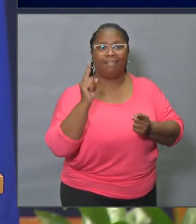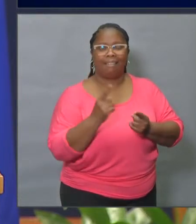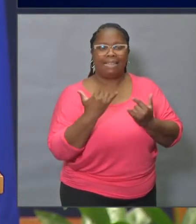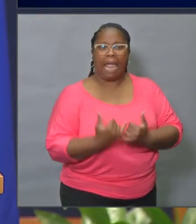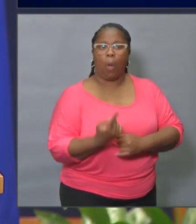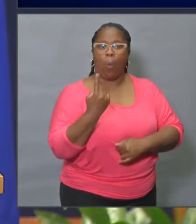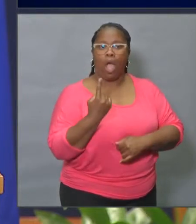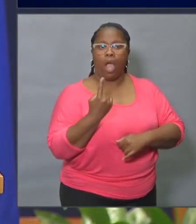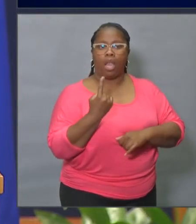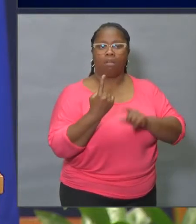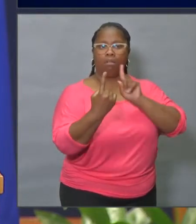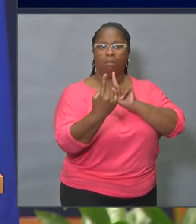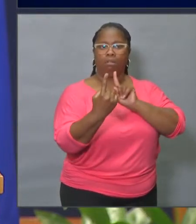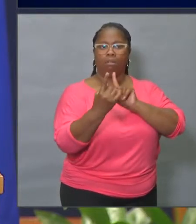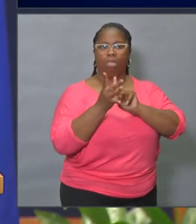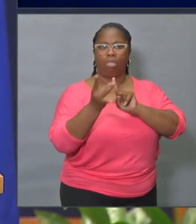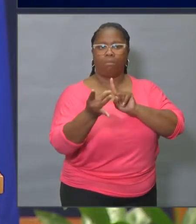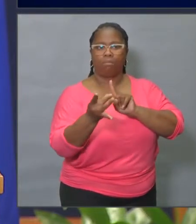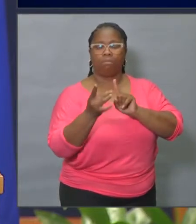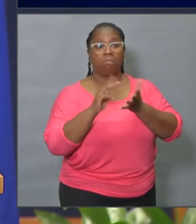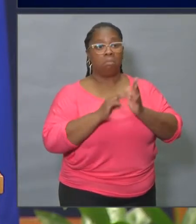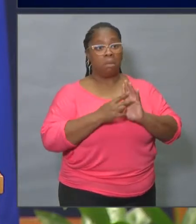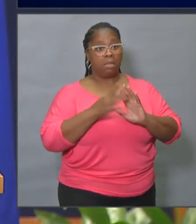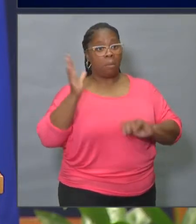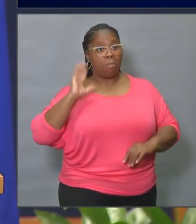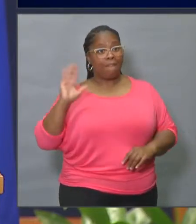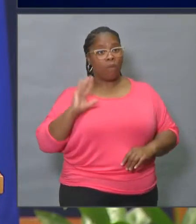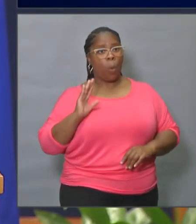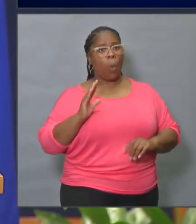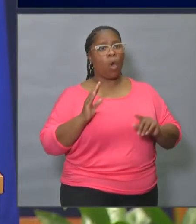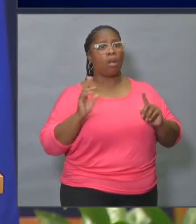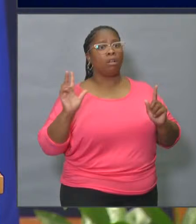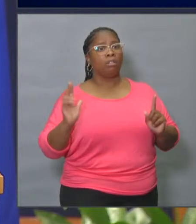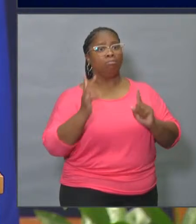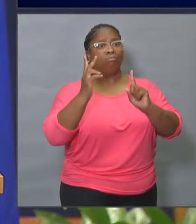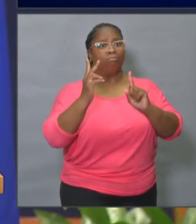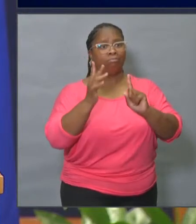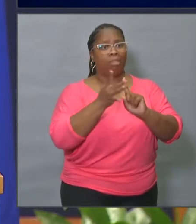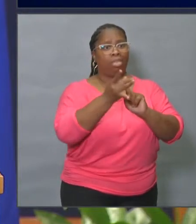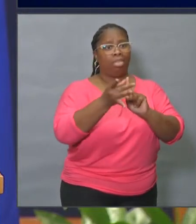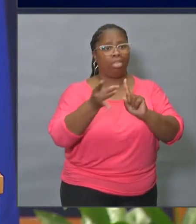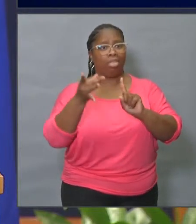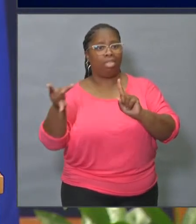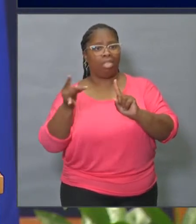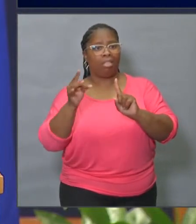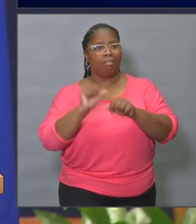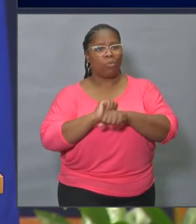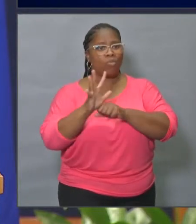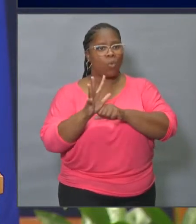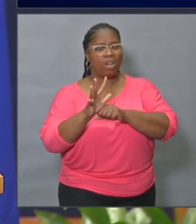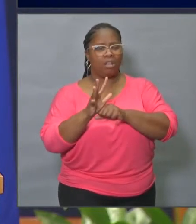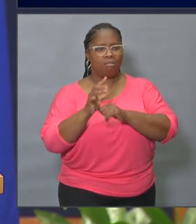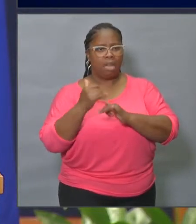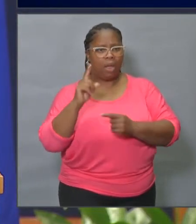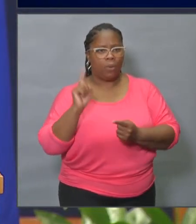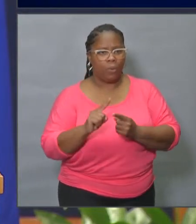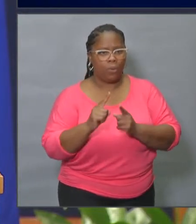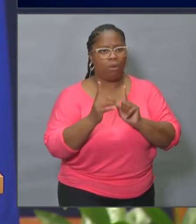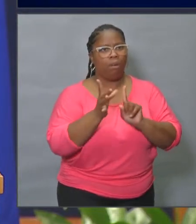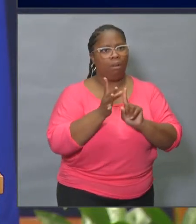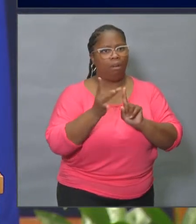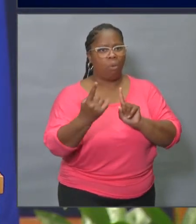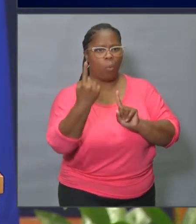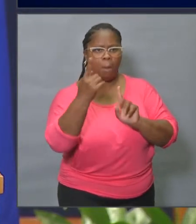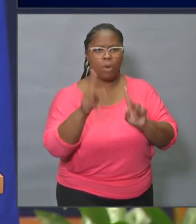of COVID-19, it was passed on to approximately one additional person. While we don't know precisely